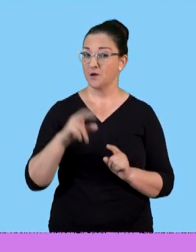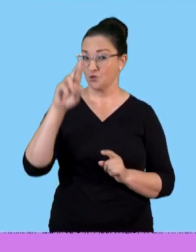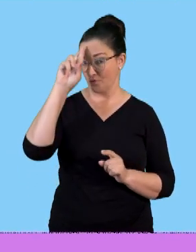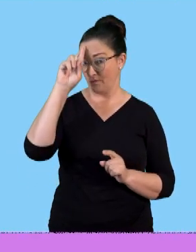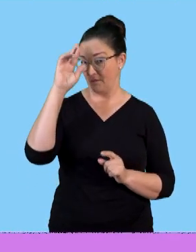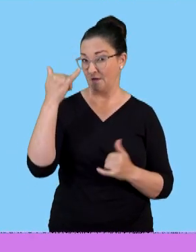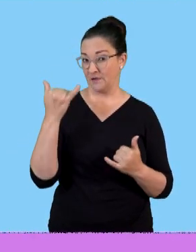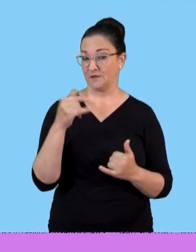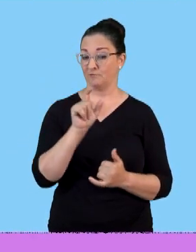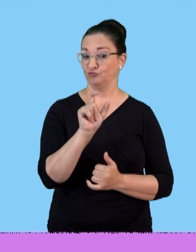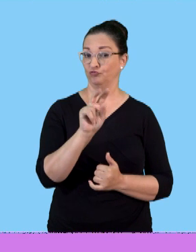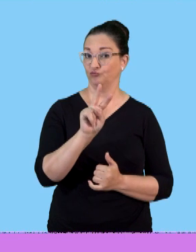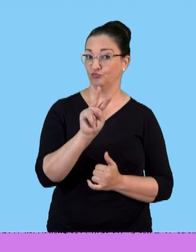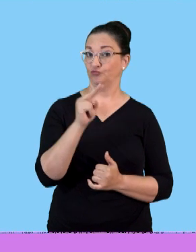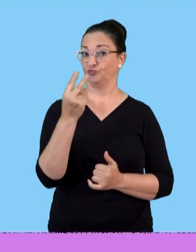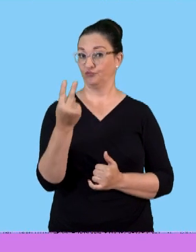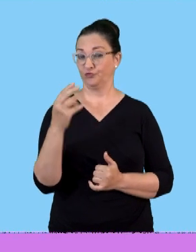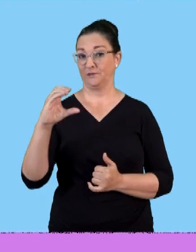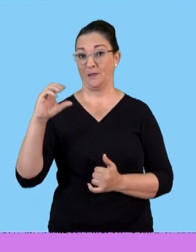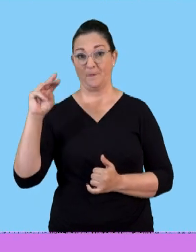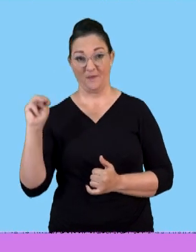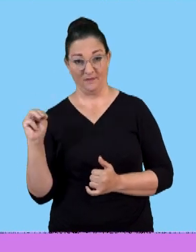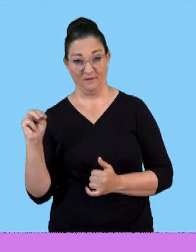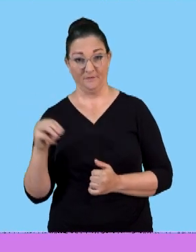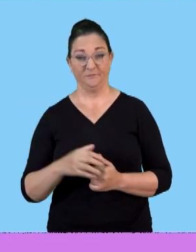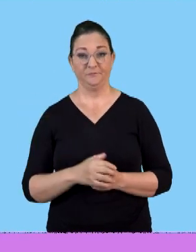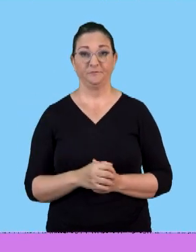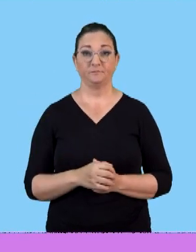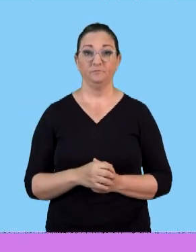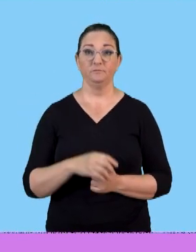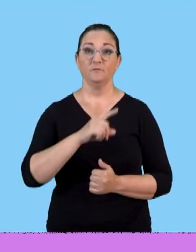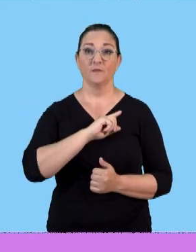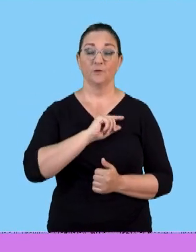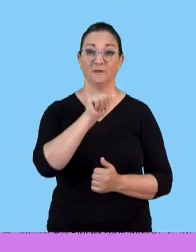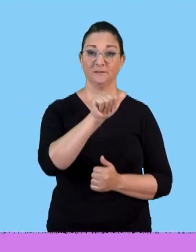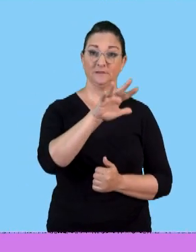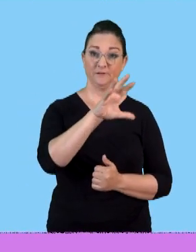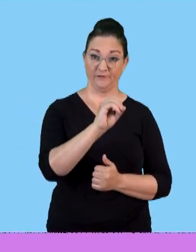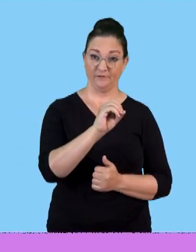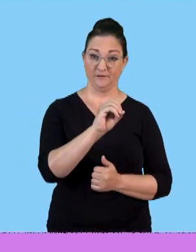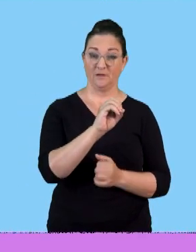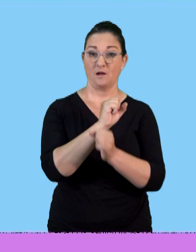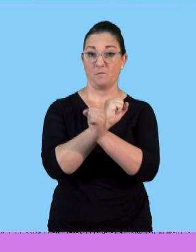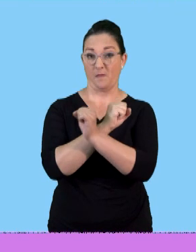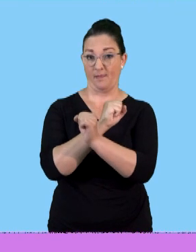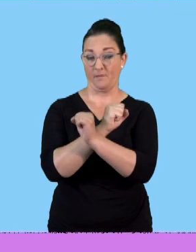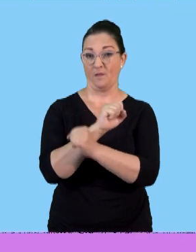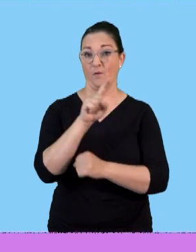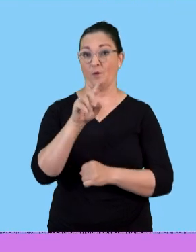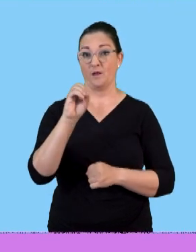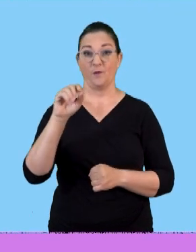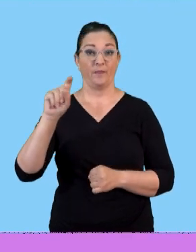Remember now I'm converting this to centimeters. Okay? So therefore 650 multiplied